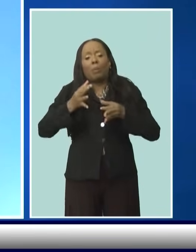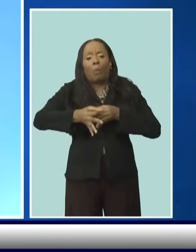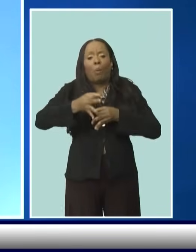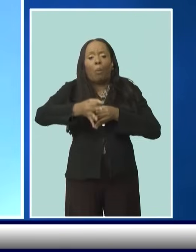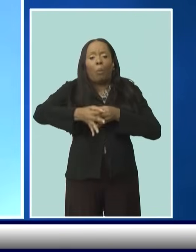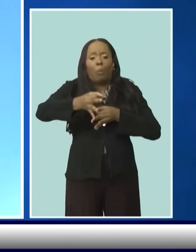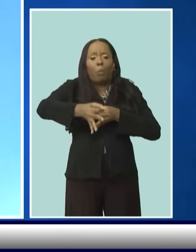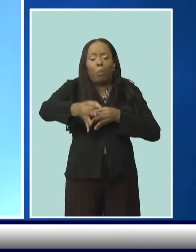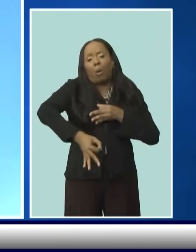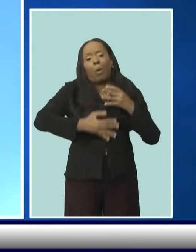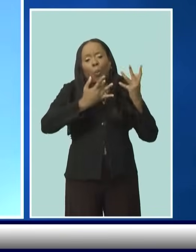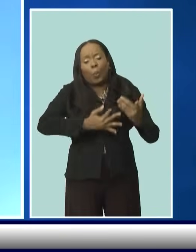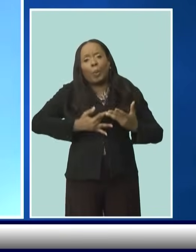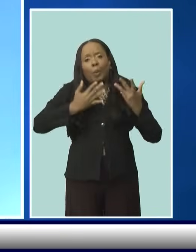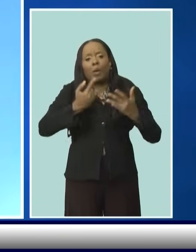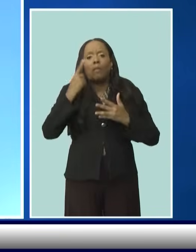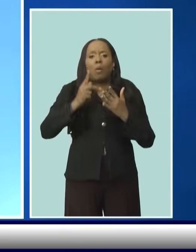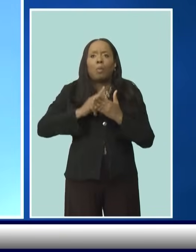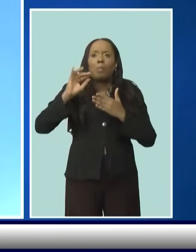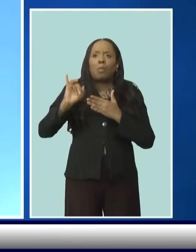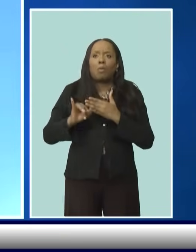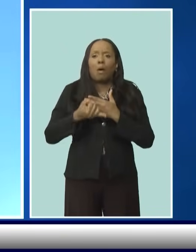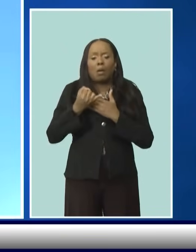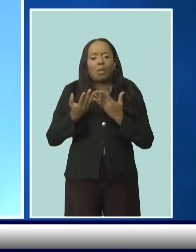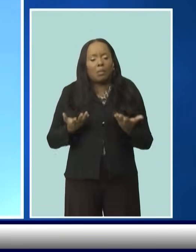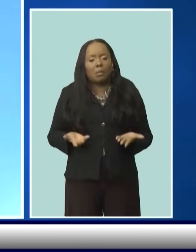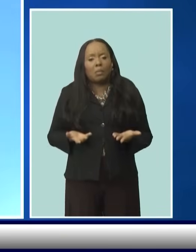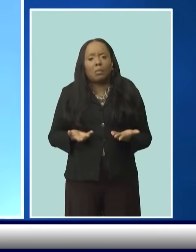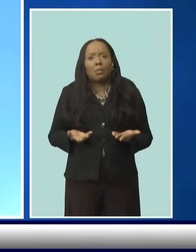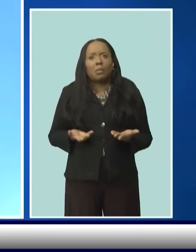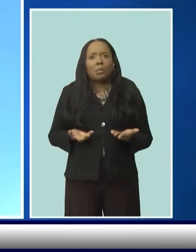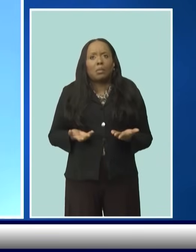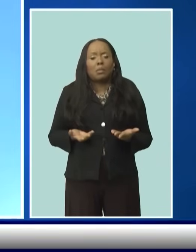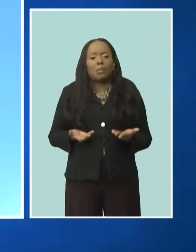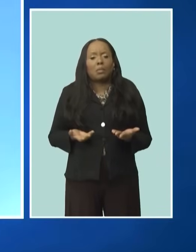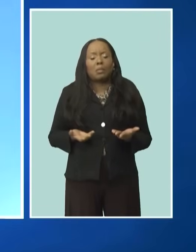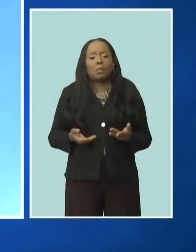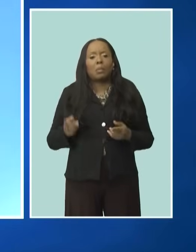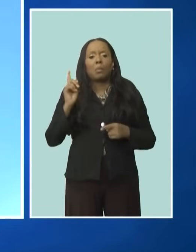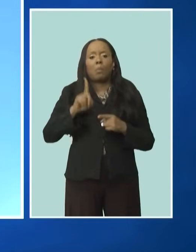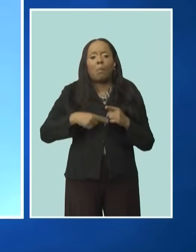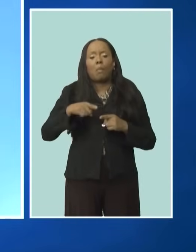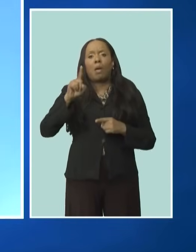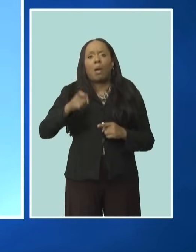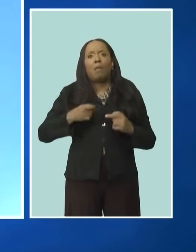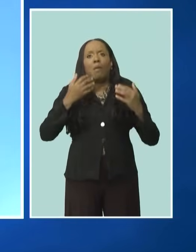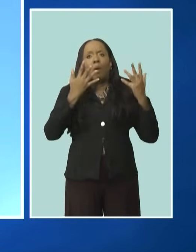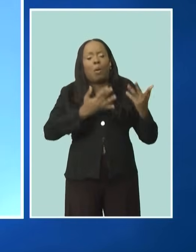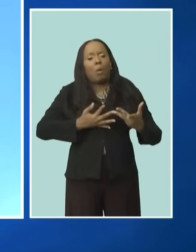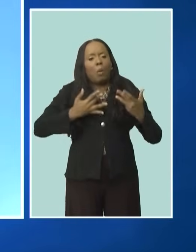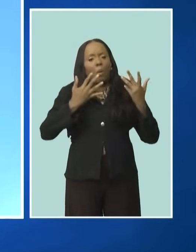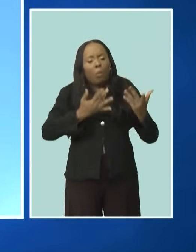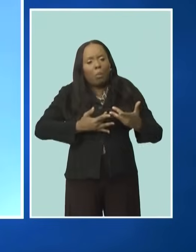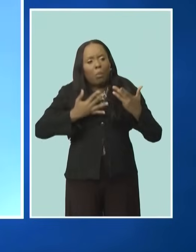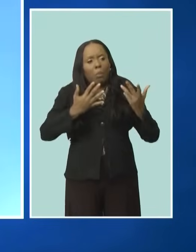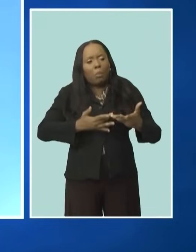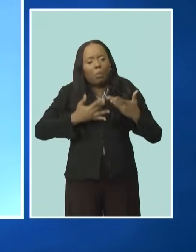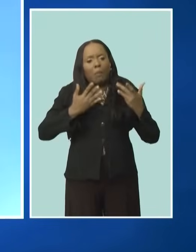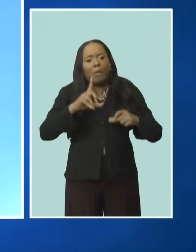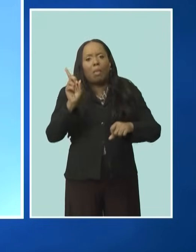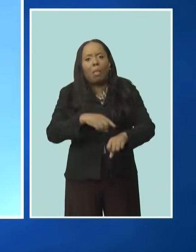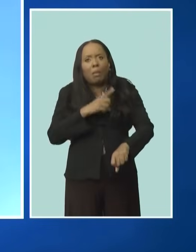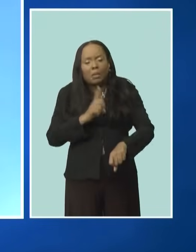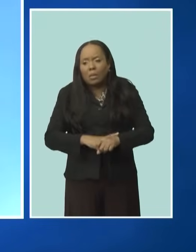inordinately long for projects to be delayed, because the student that has to wait too long for the new classroom, or